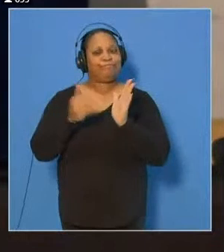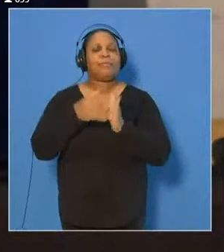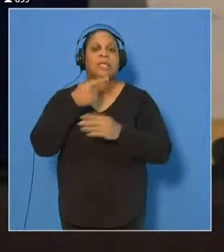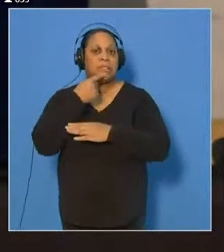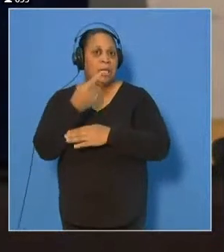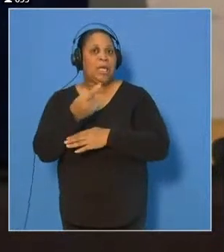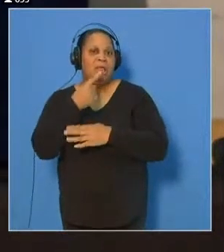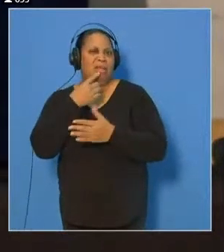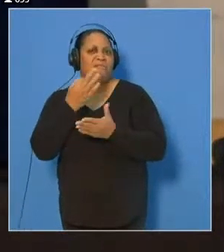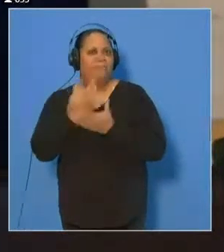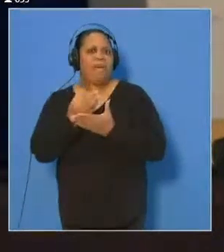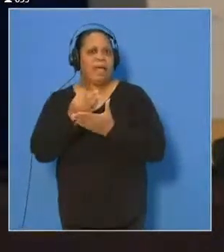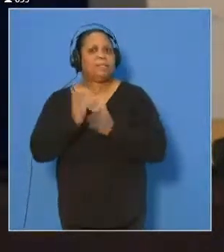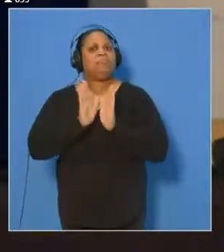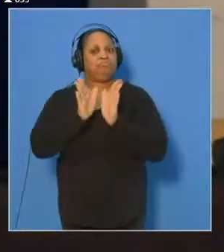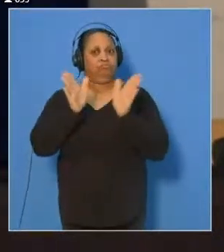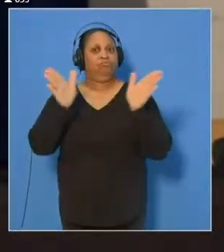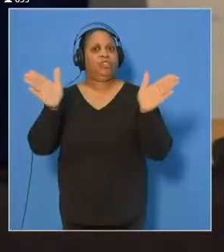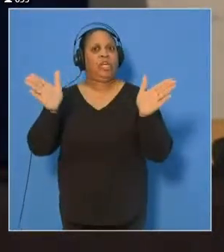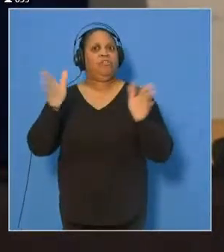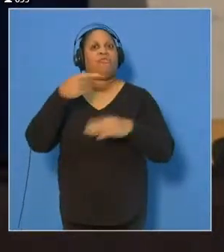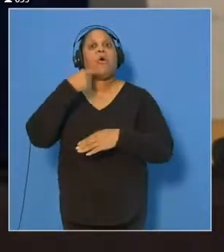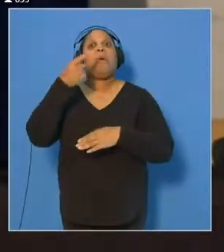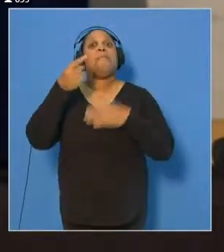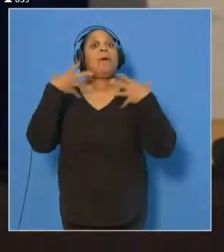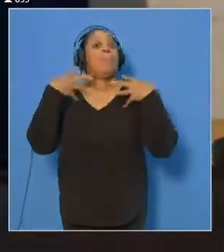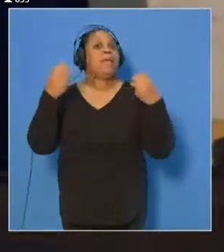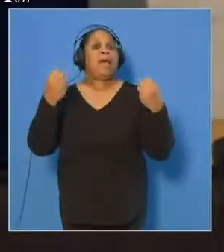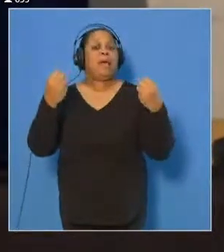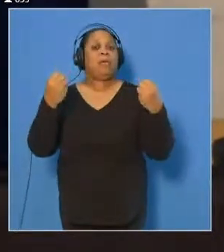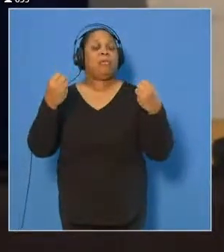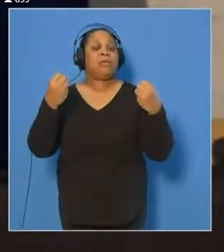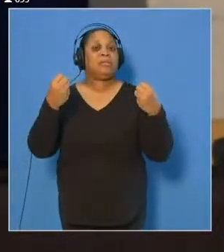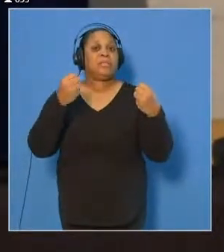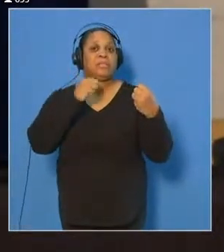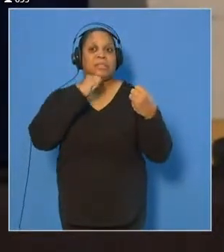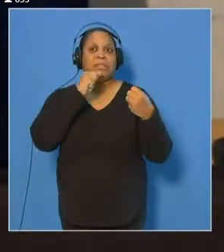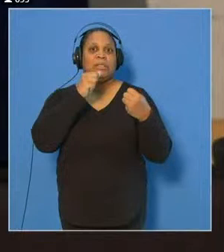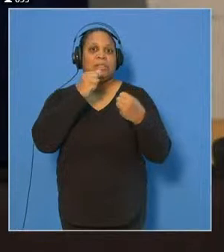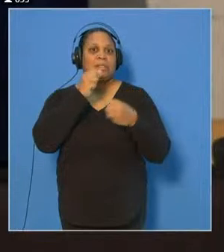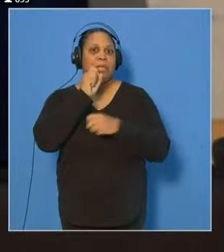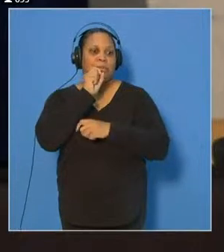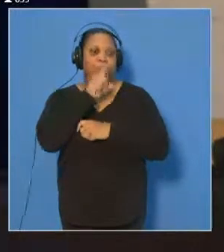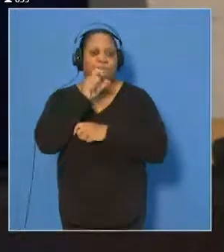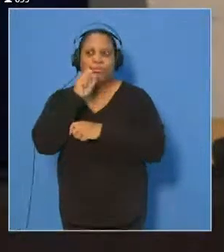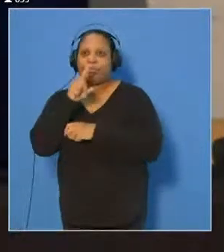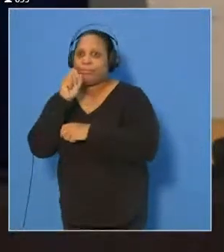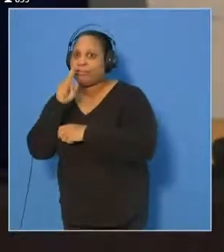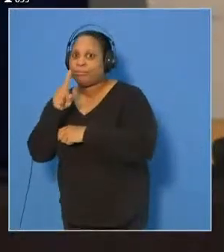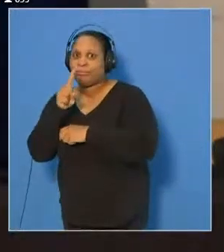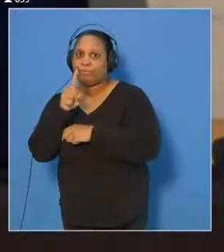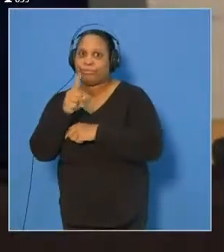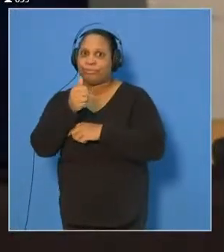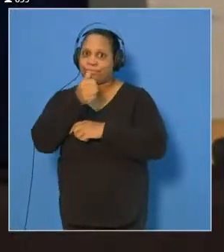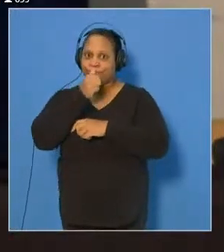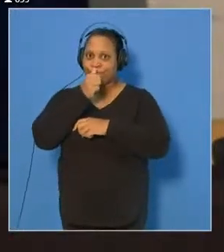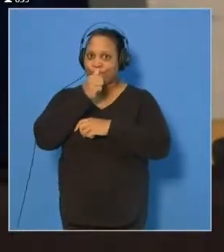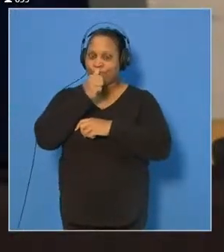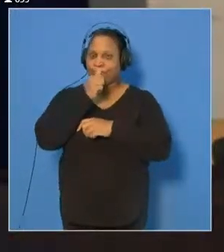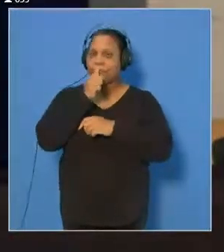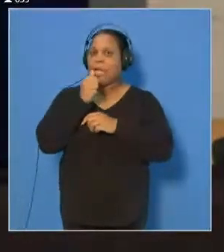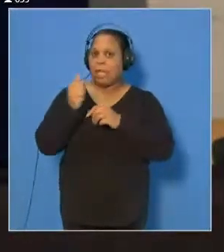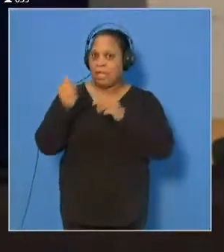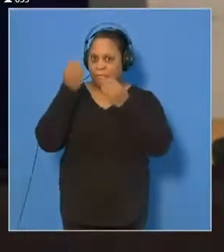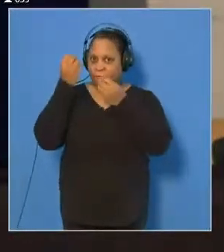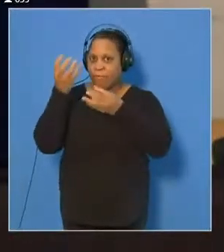fact that in general, public health will not be divulging the intimate details of a case investigation